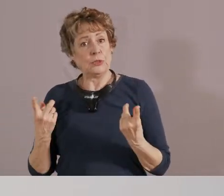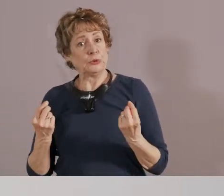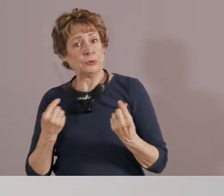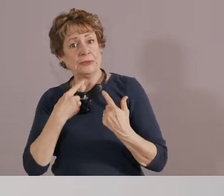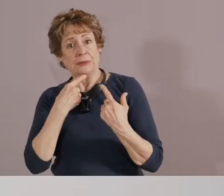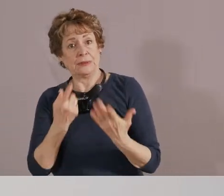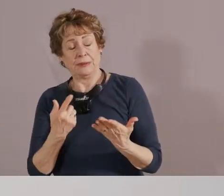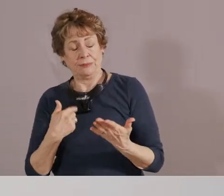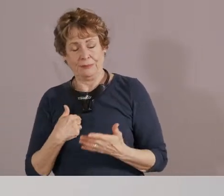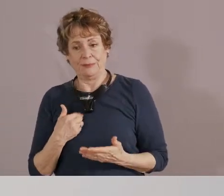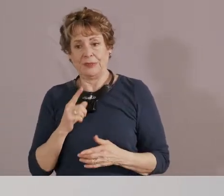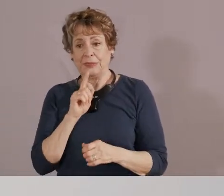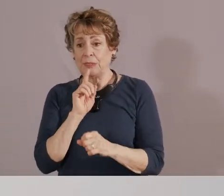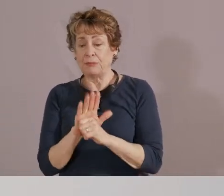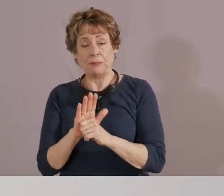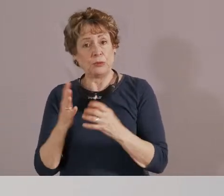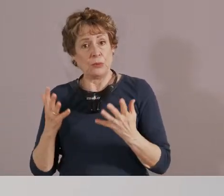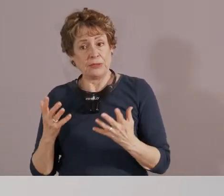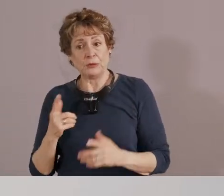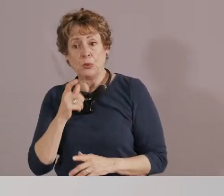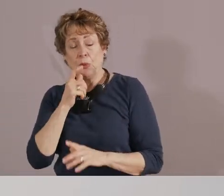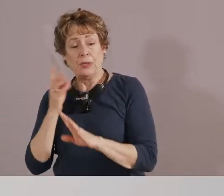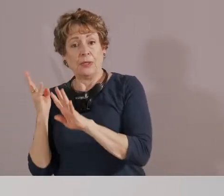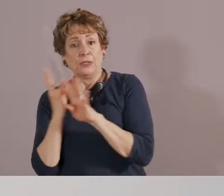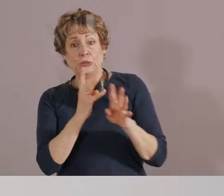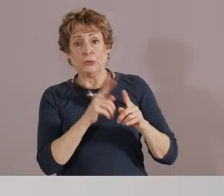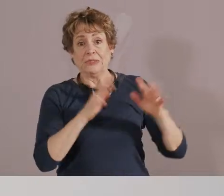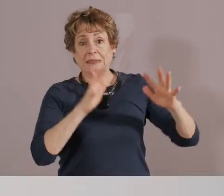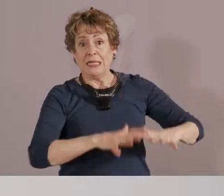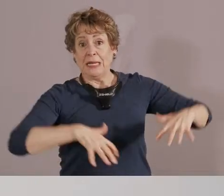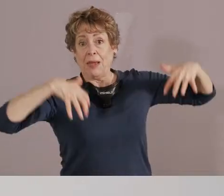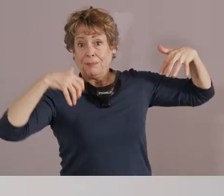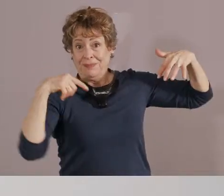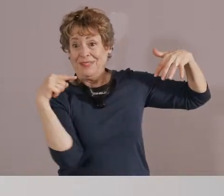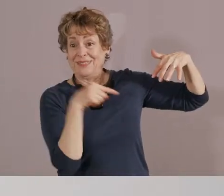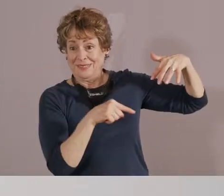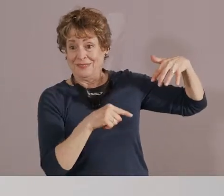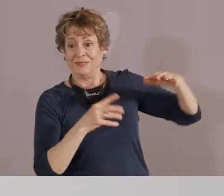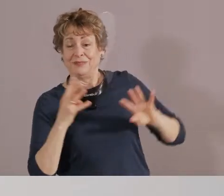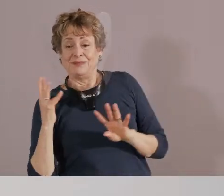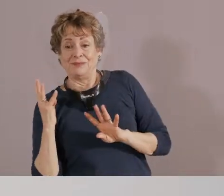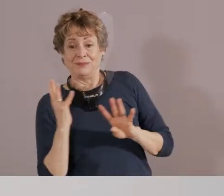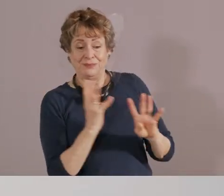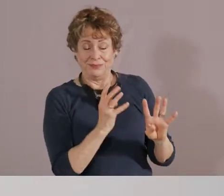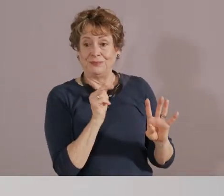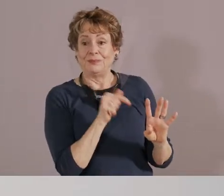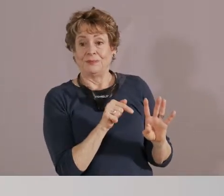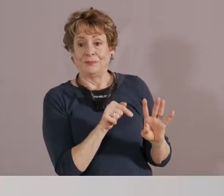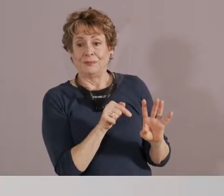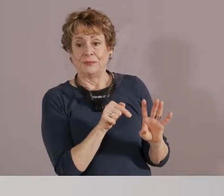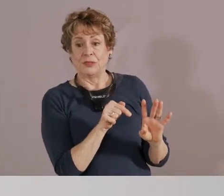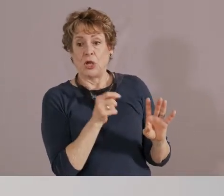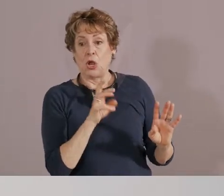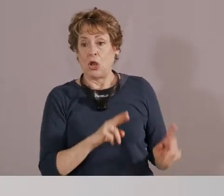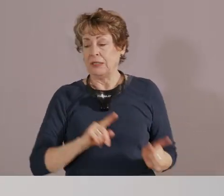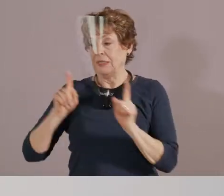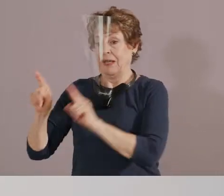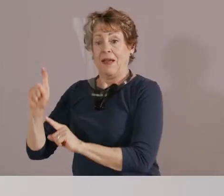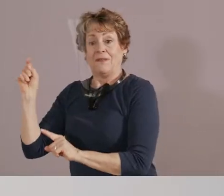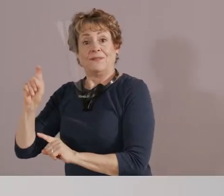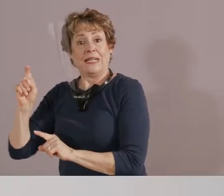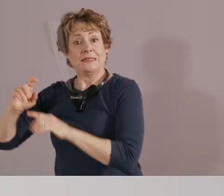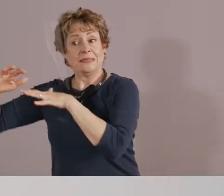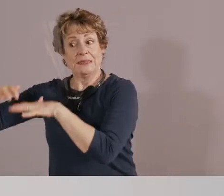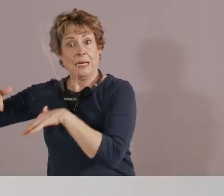Farm Stadium or the upcoming Phoenix Municipal Stadium site, because we've built our system to accommodate